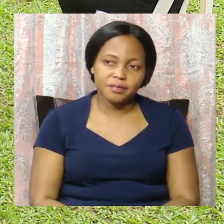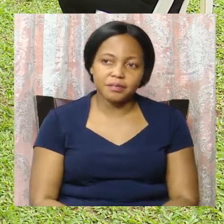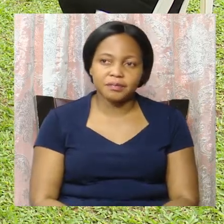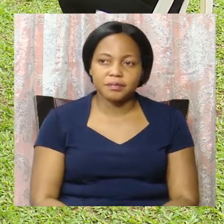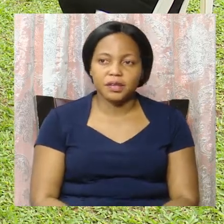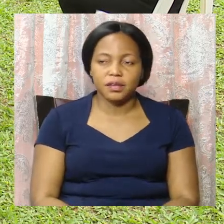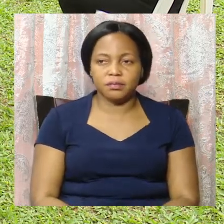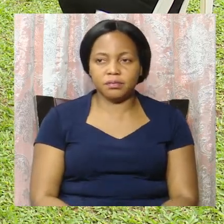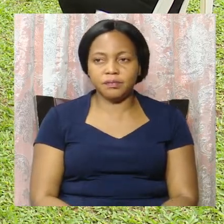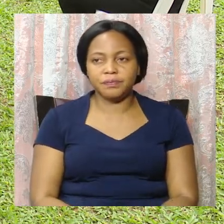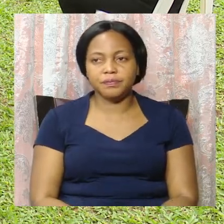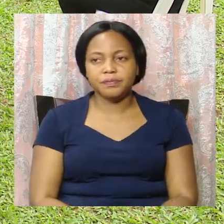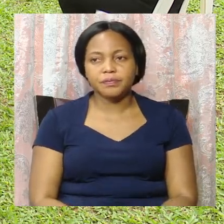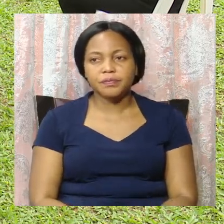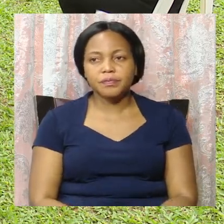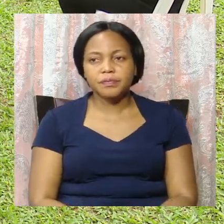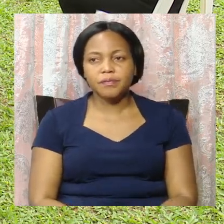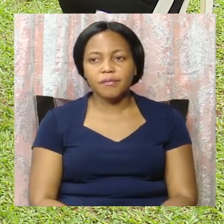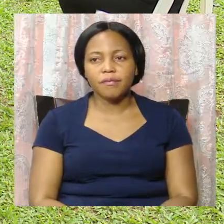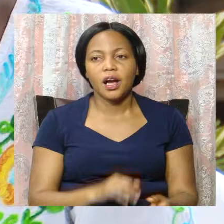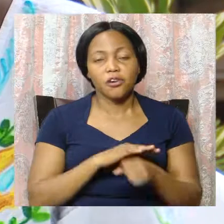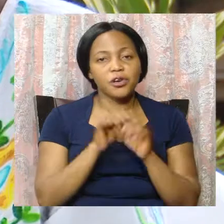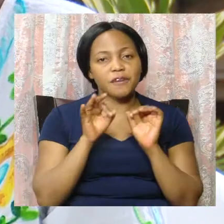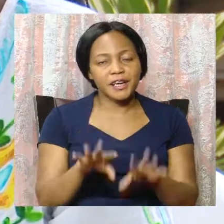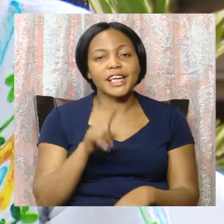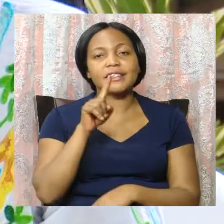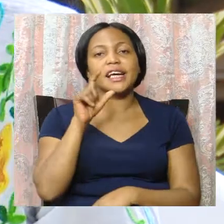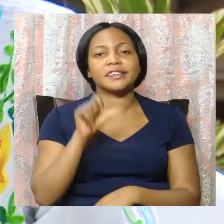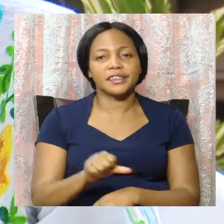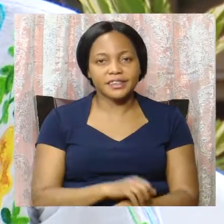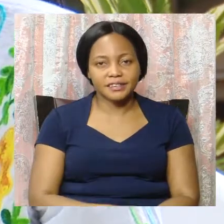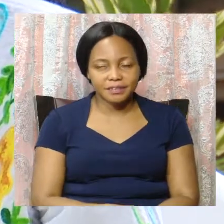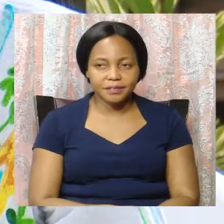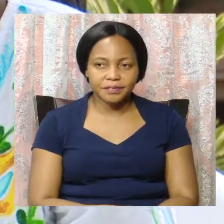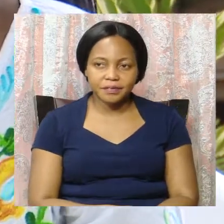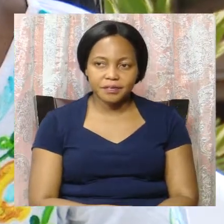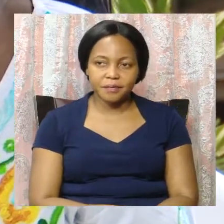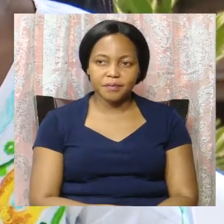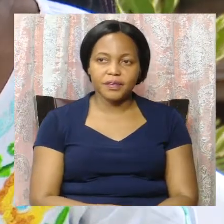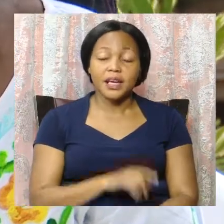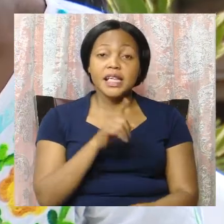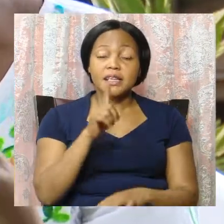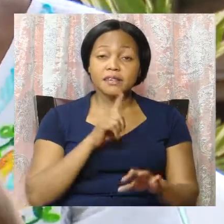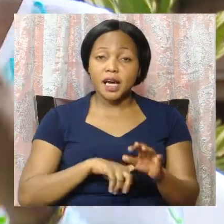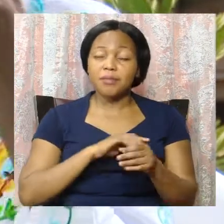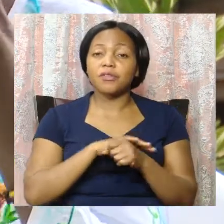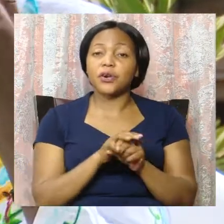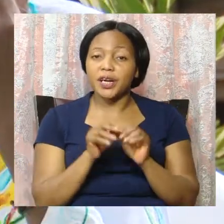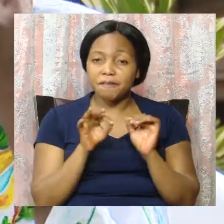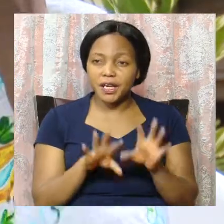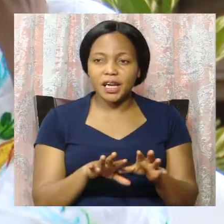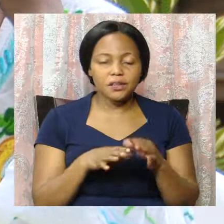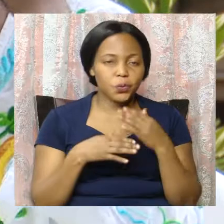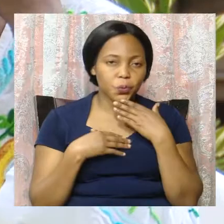COVID-19. Okay. There may be COVID-18, but I know COVID-19. We're talking about COVID-19. Yes, thank you, Hillary. In this time of